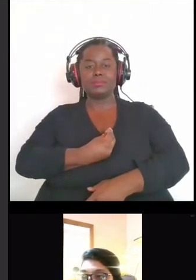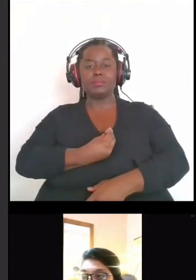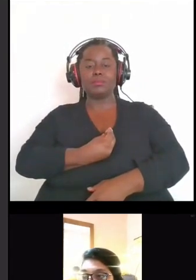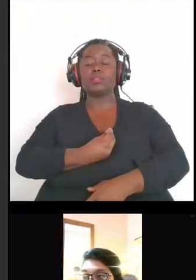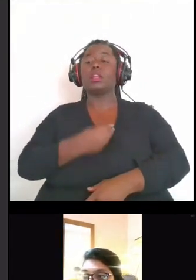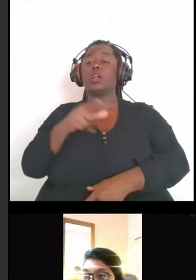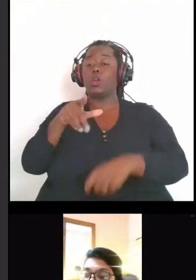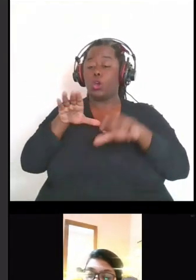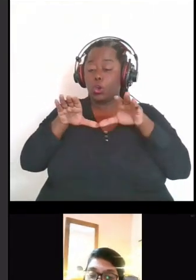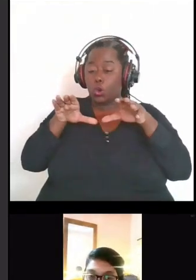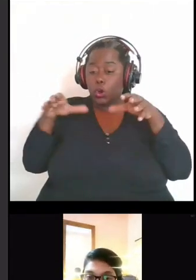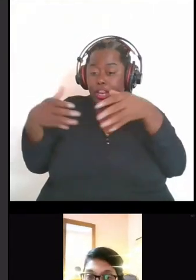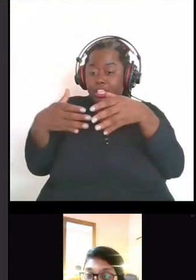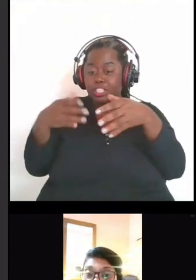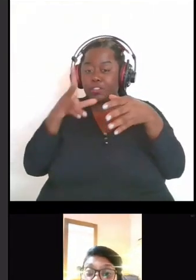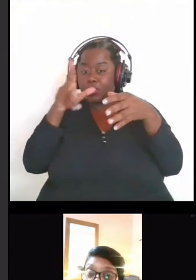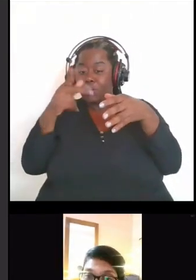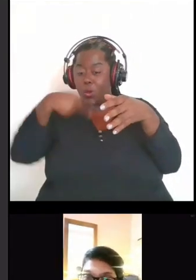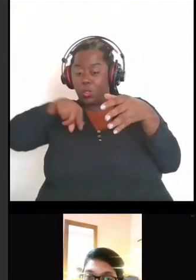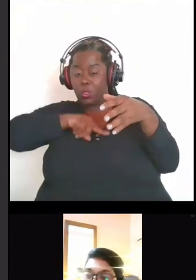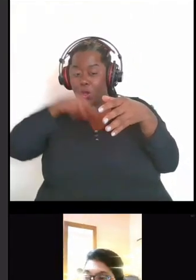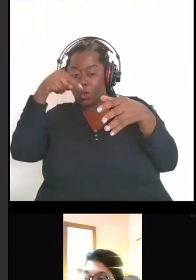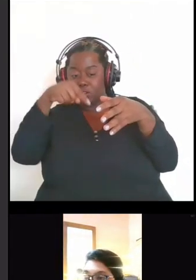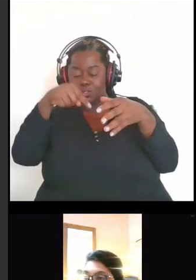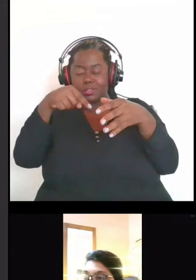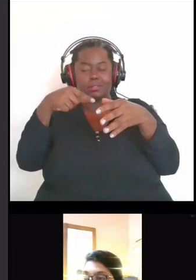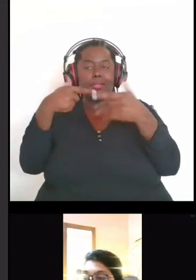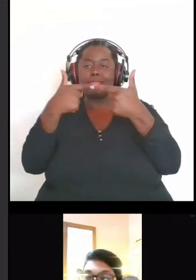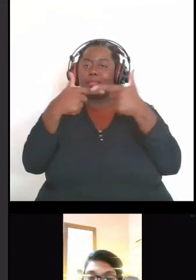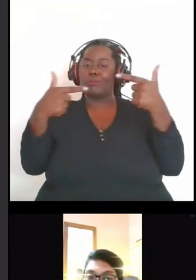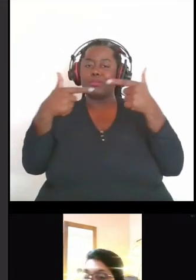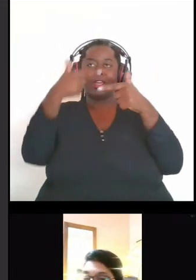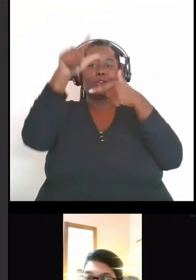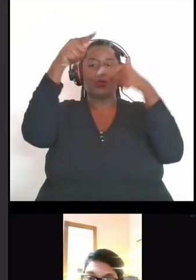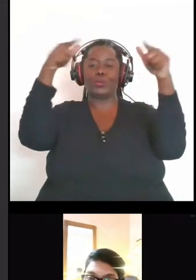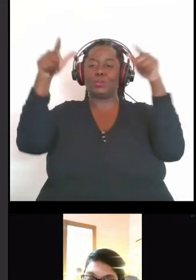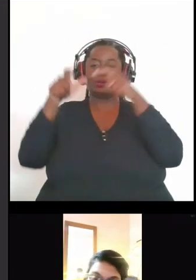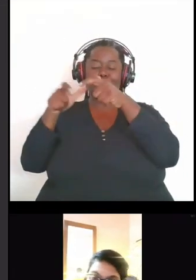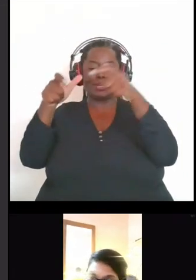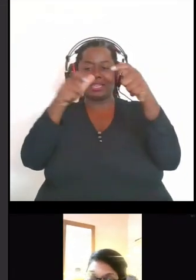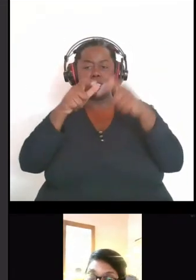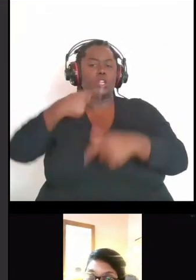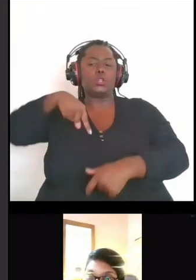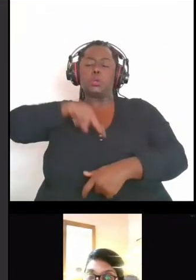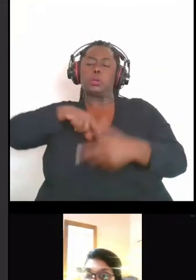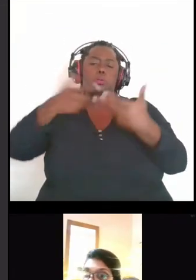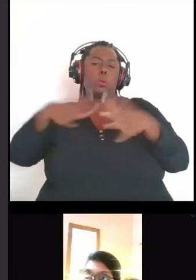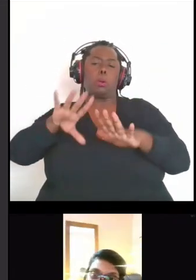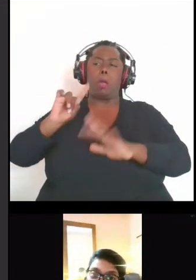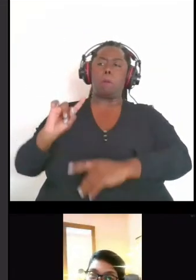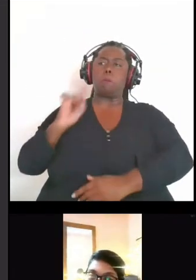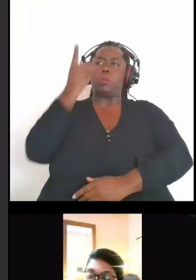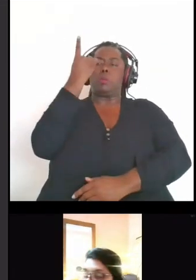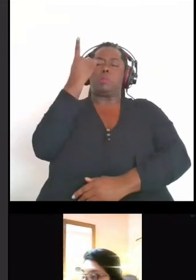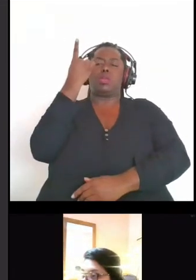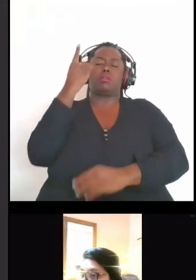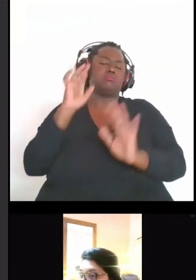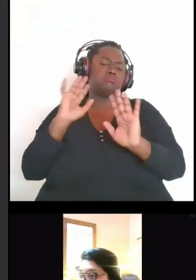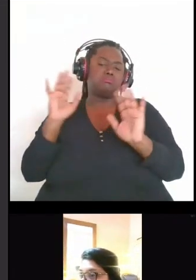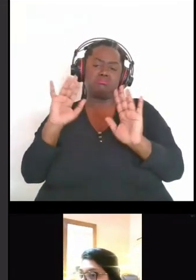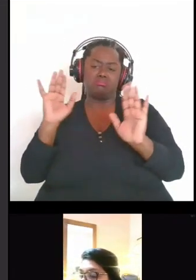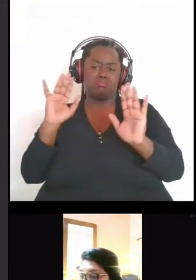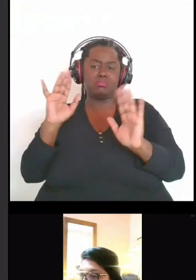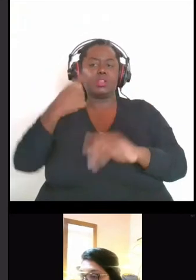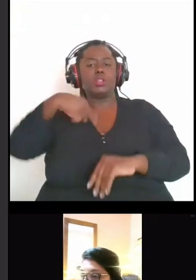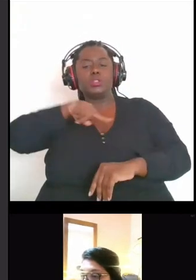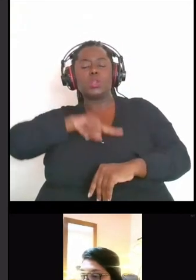it's not like we wanted to be the first we didn't know because we did not start this with an agenda of becoming famous or